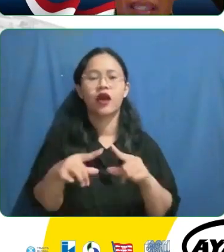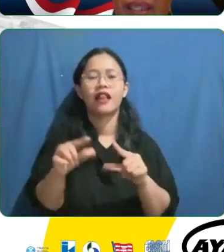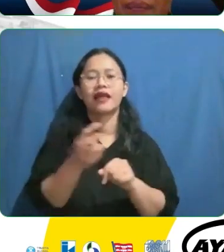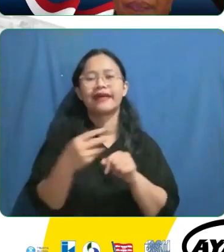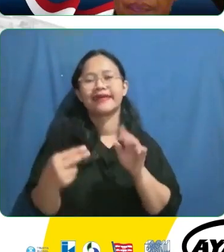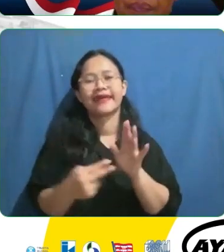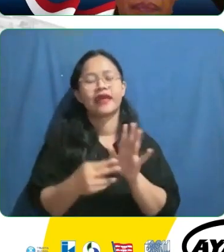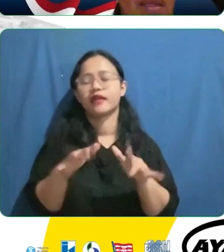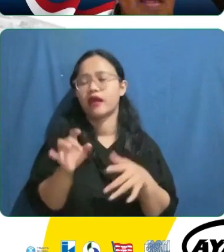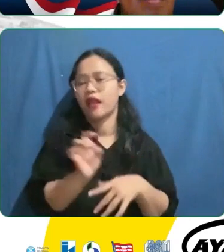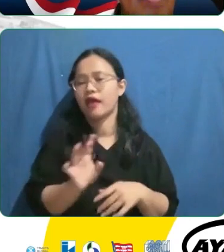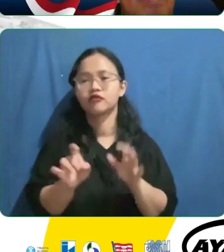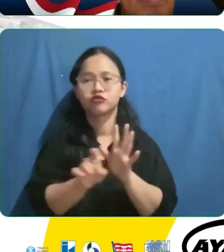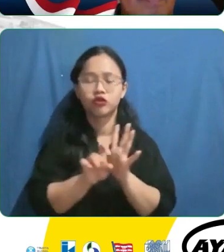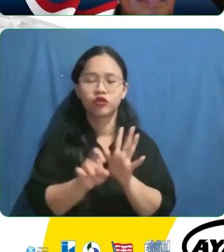others.